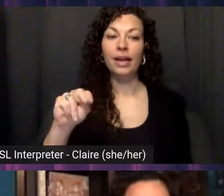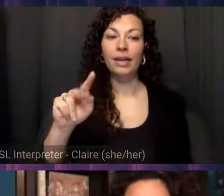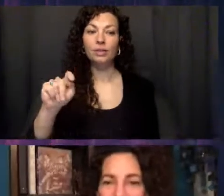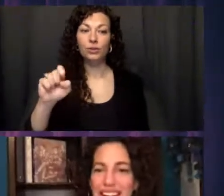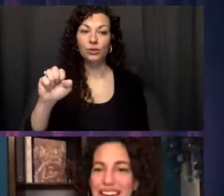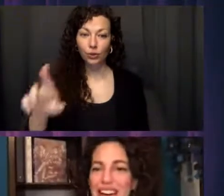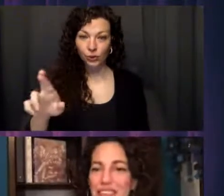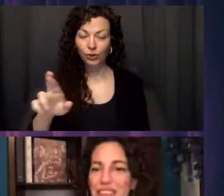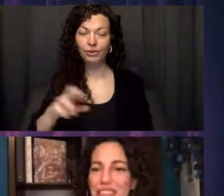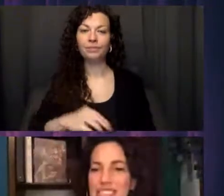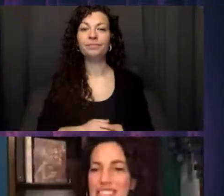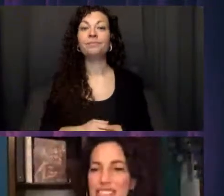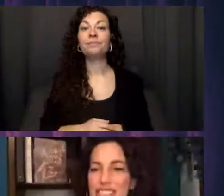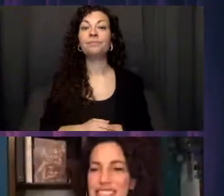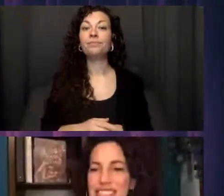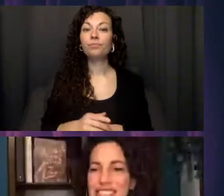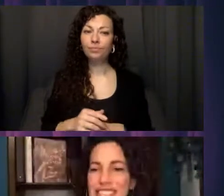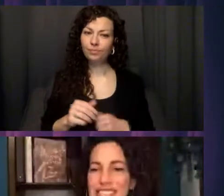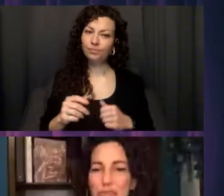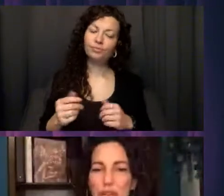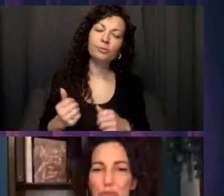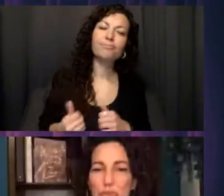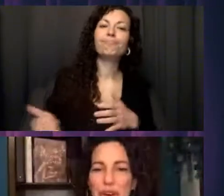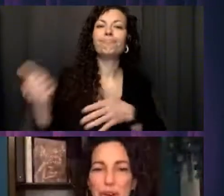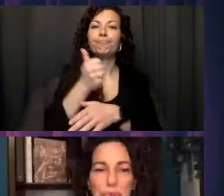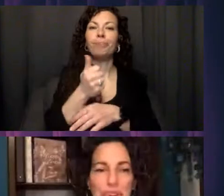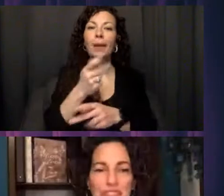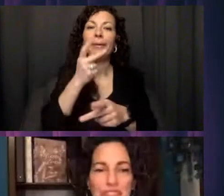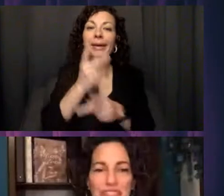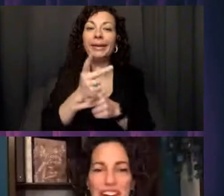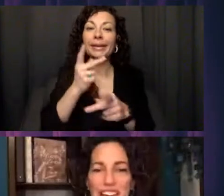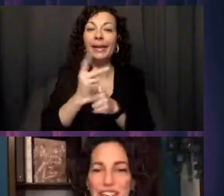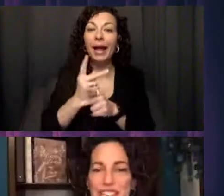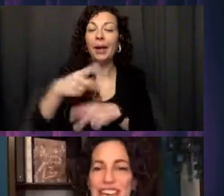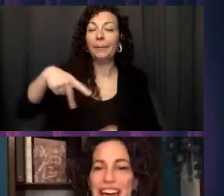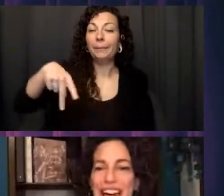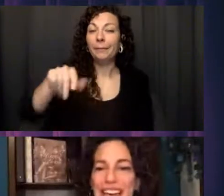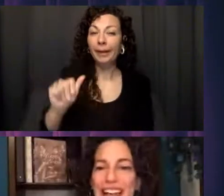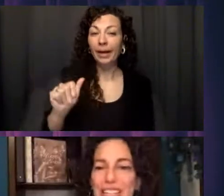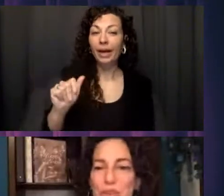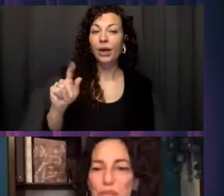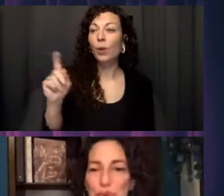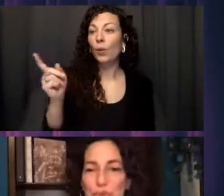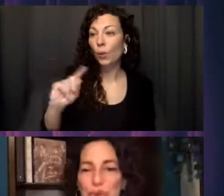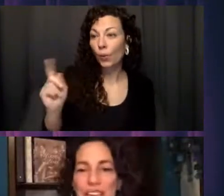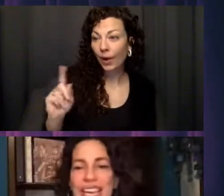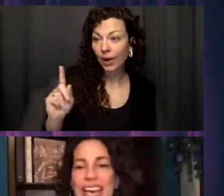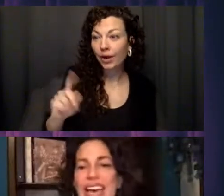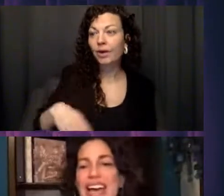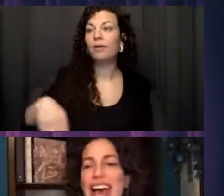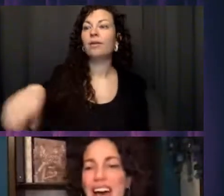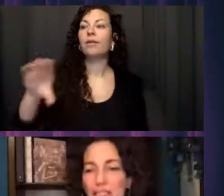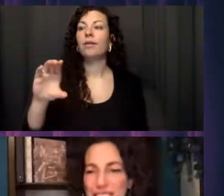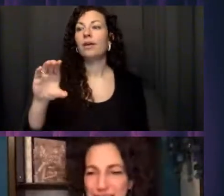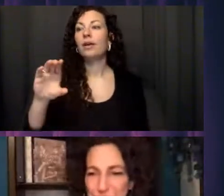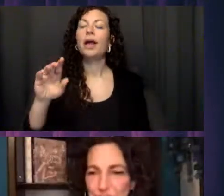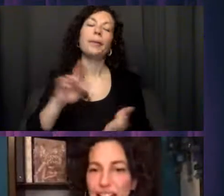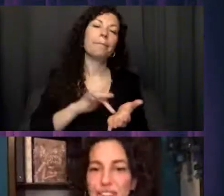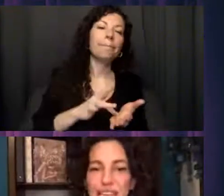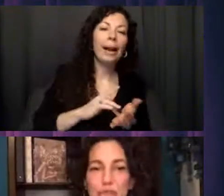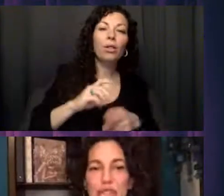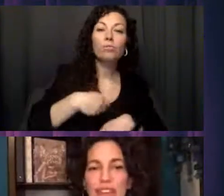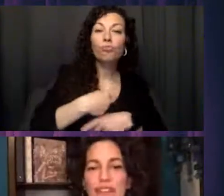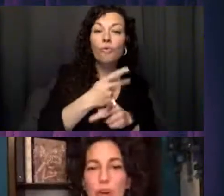primary care physician's assistant and one of the medical providers at Callen Lorde Community Health Center, a health center